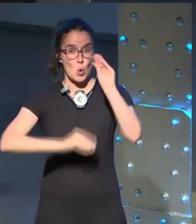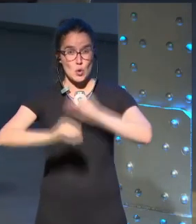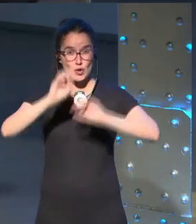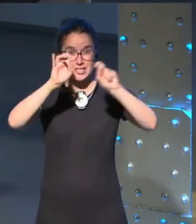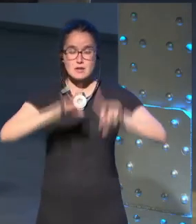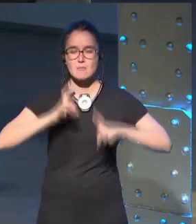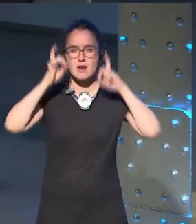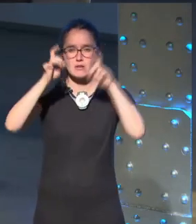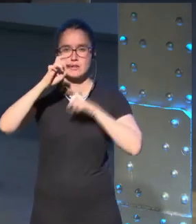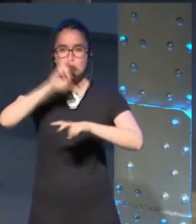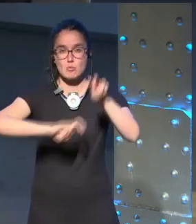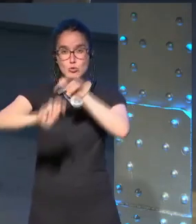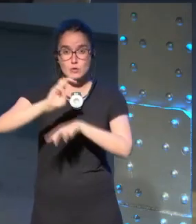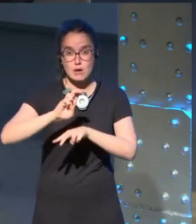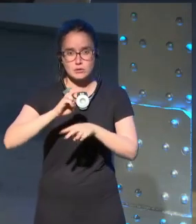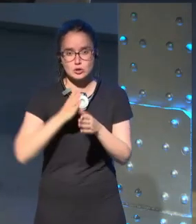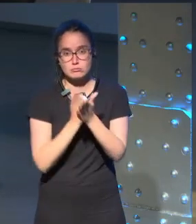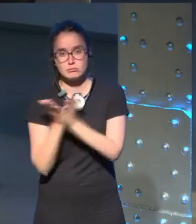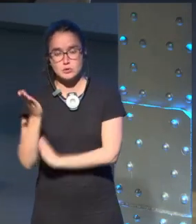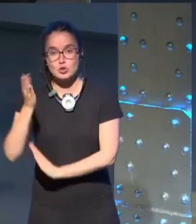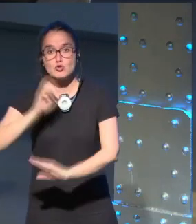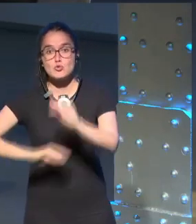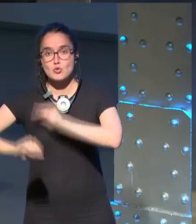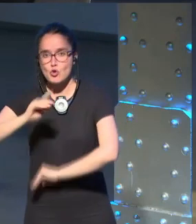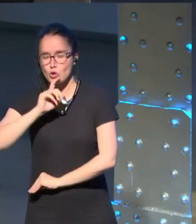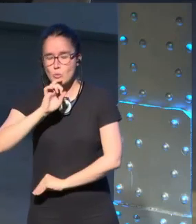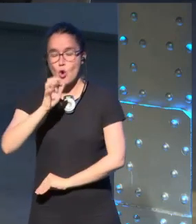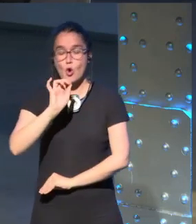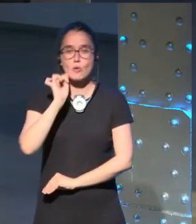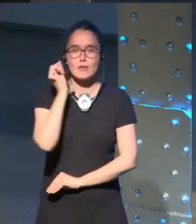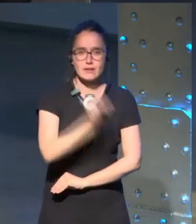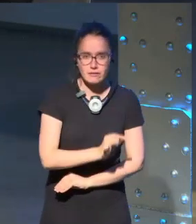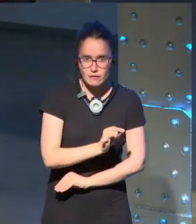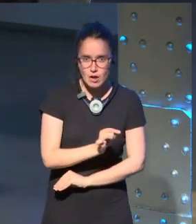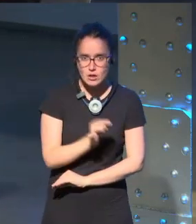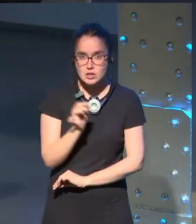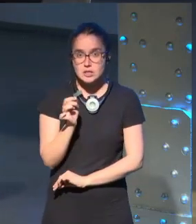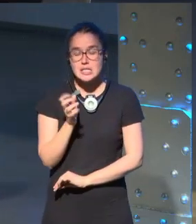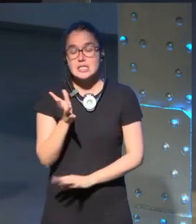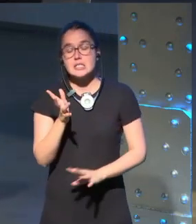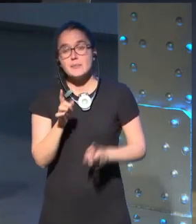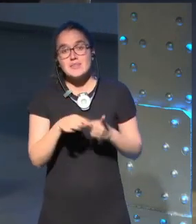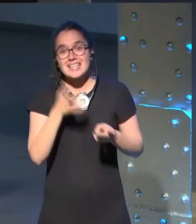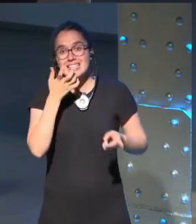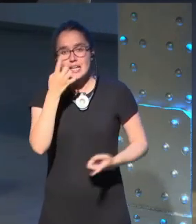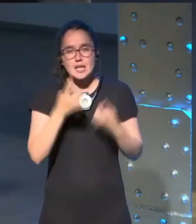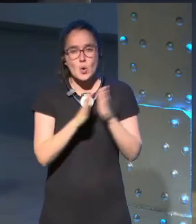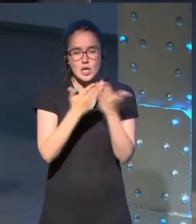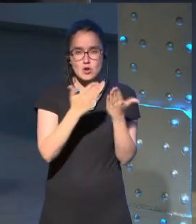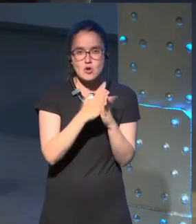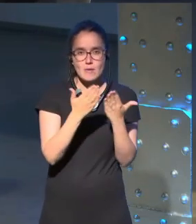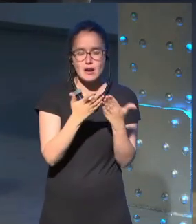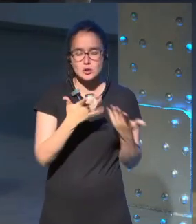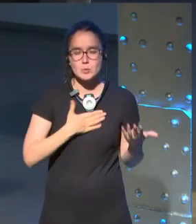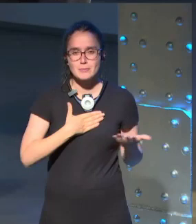without a solution, in order to try to look for a solution as a novelist or as a detective, and if